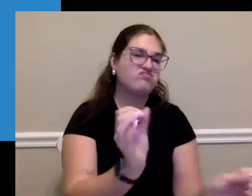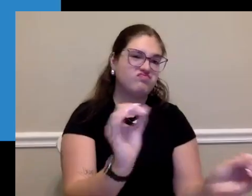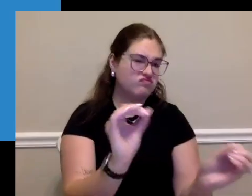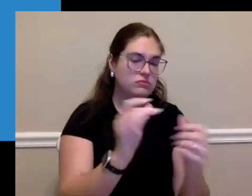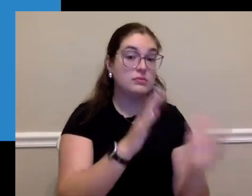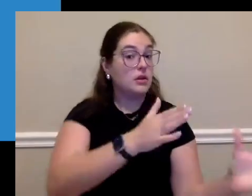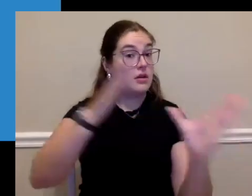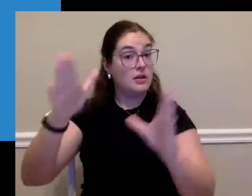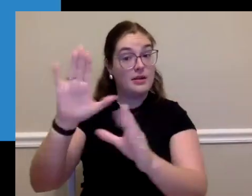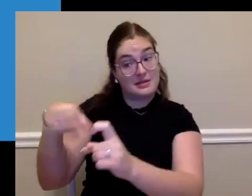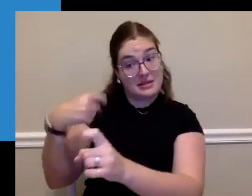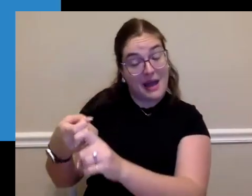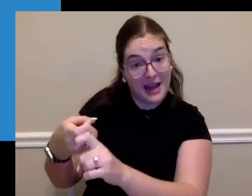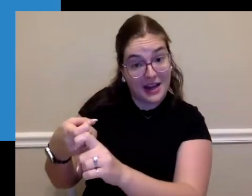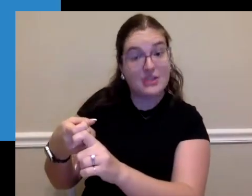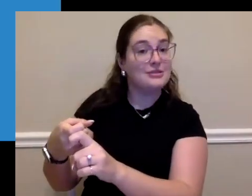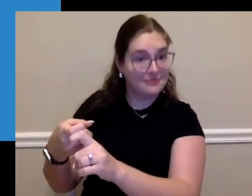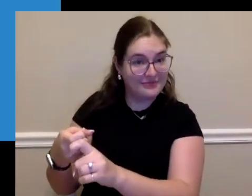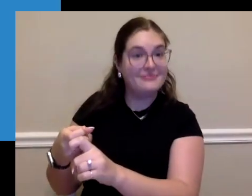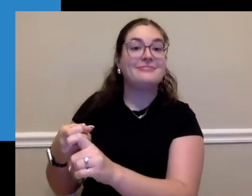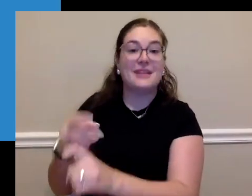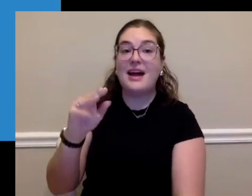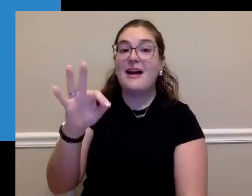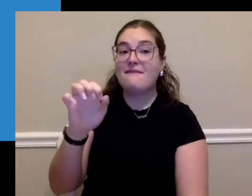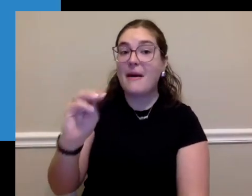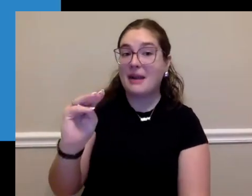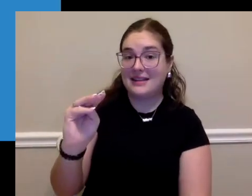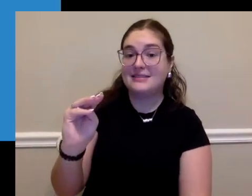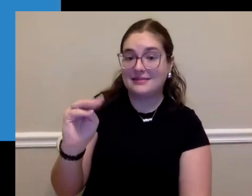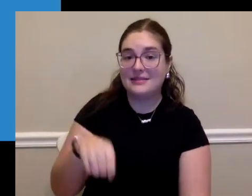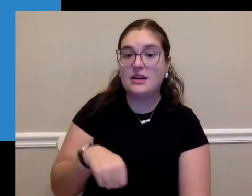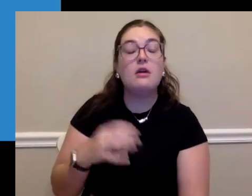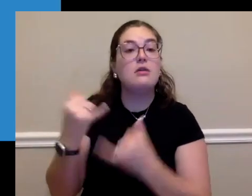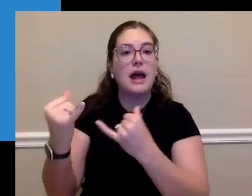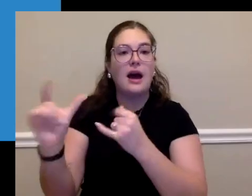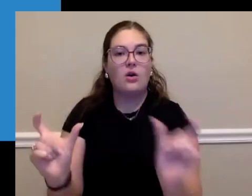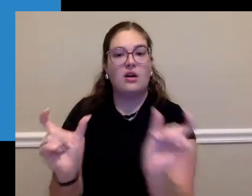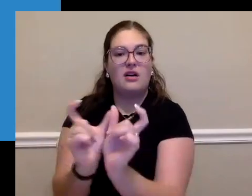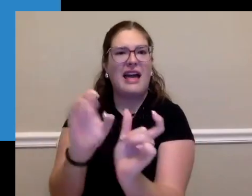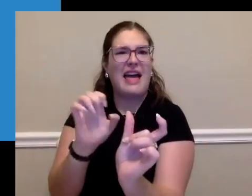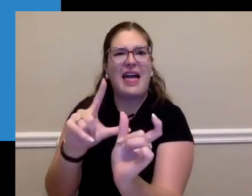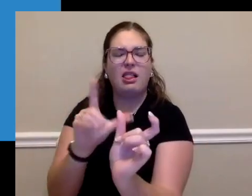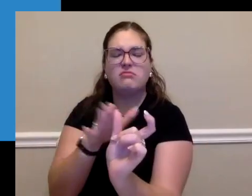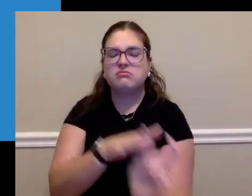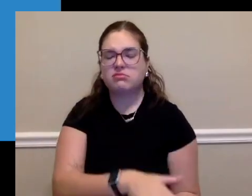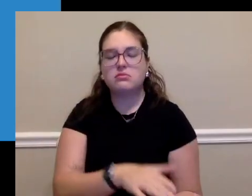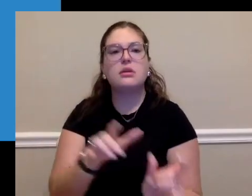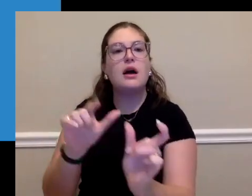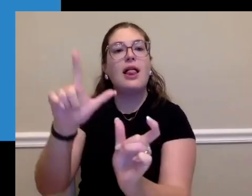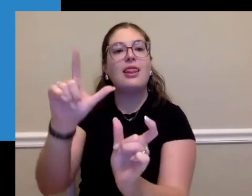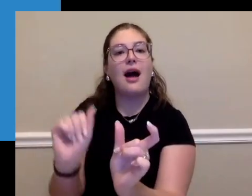but in Spanish, magazine is feminine. So now the article instead of el for libro